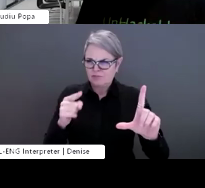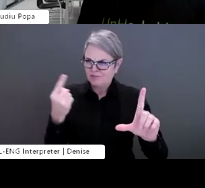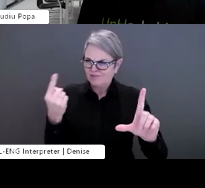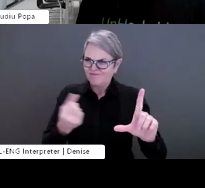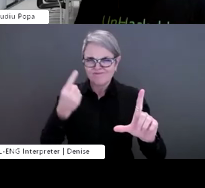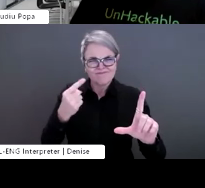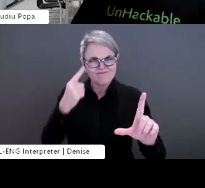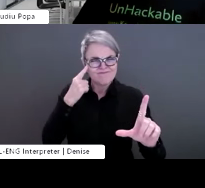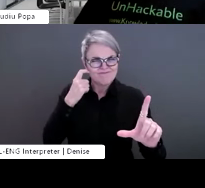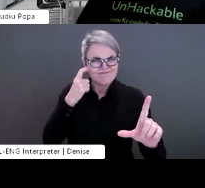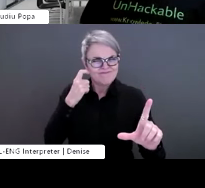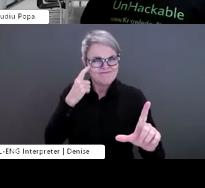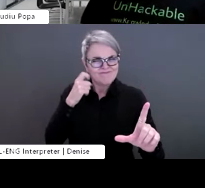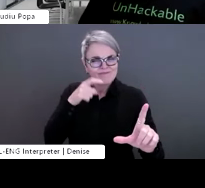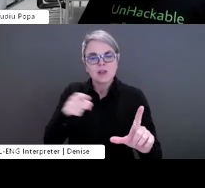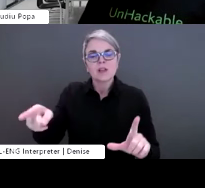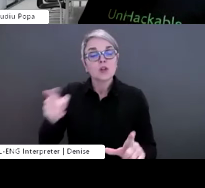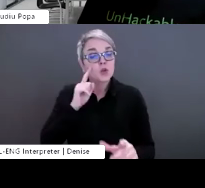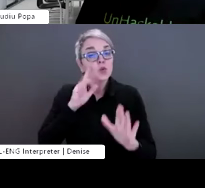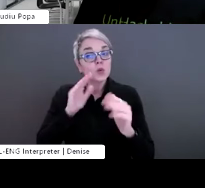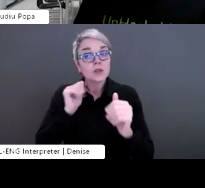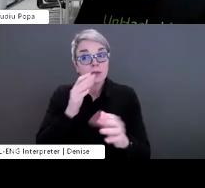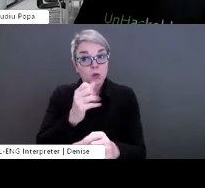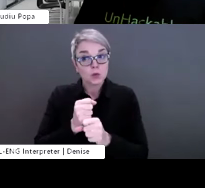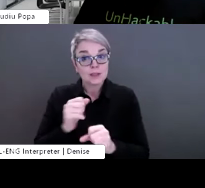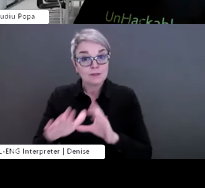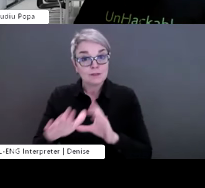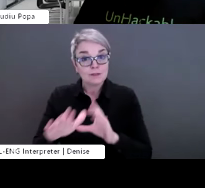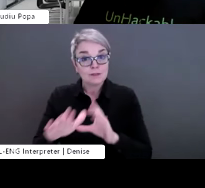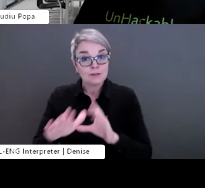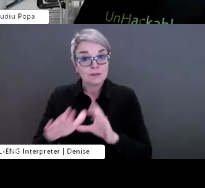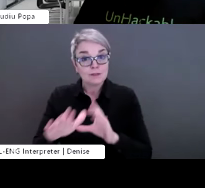say, contact@knowledgeflow.org,